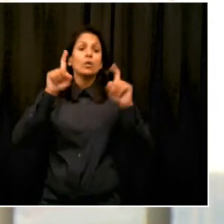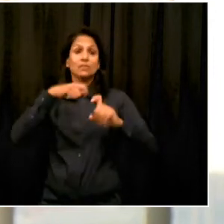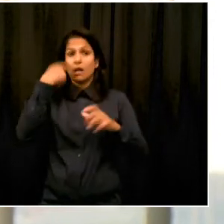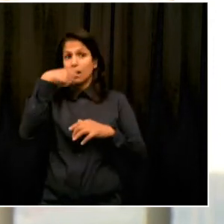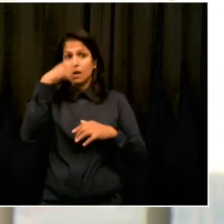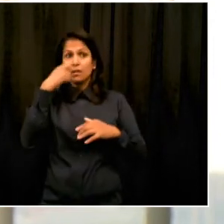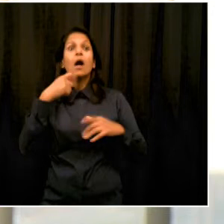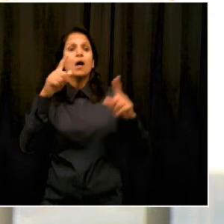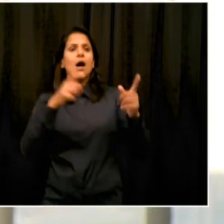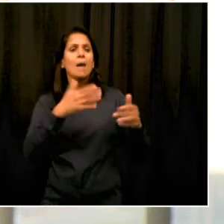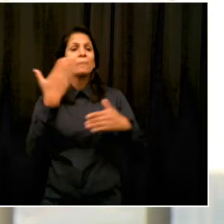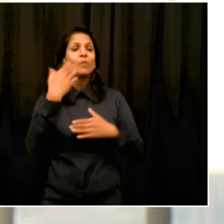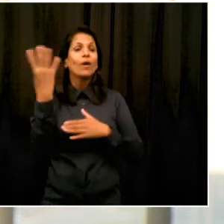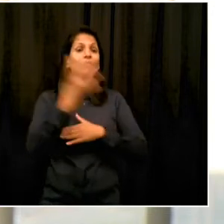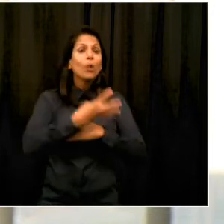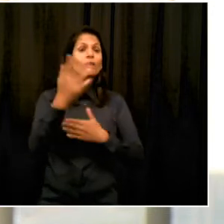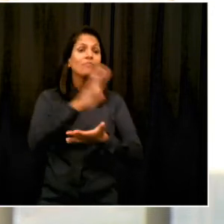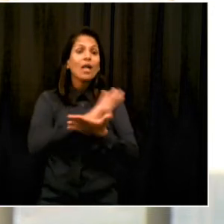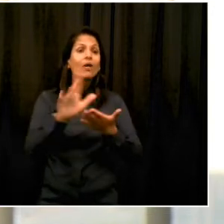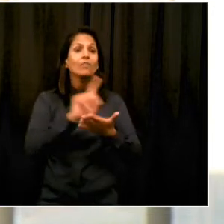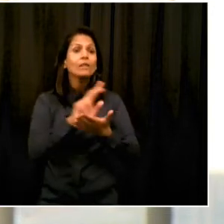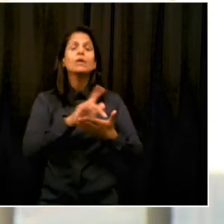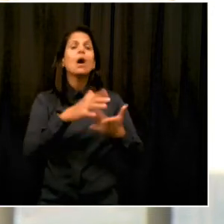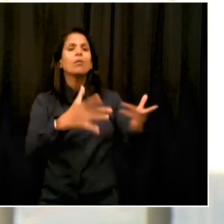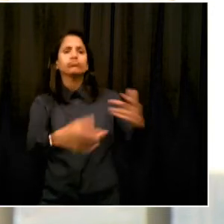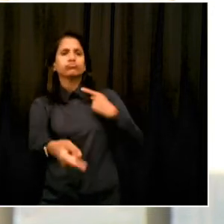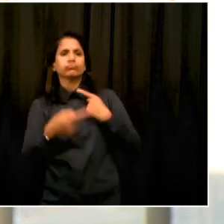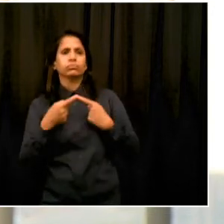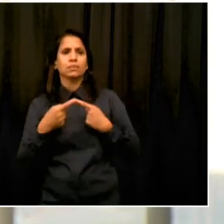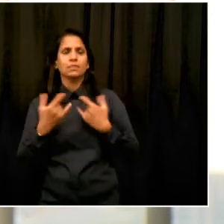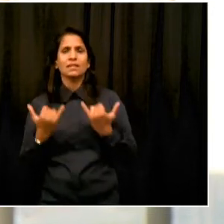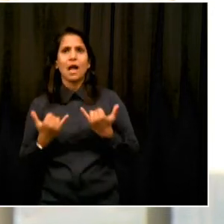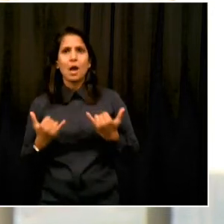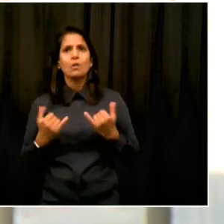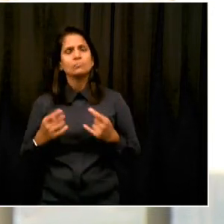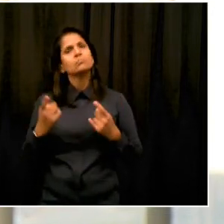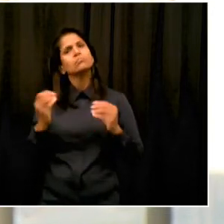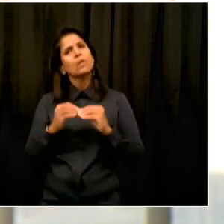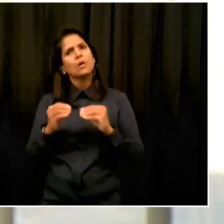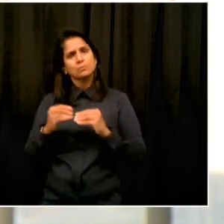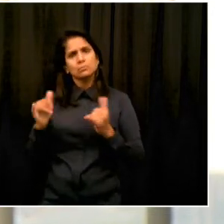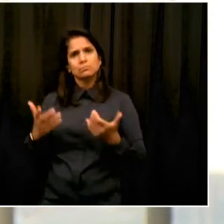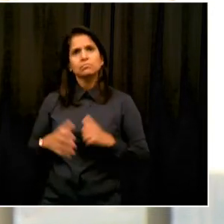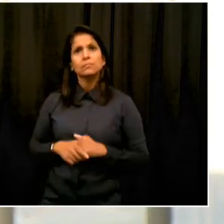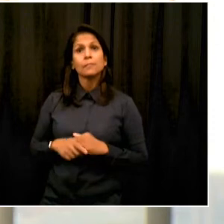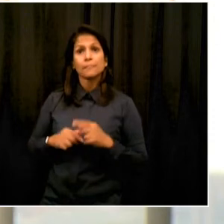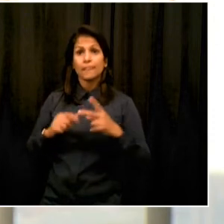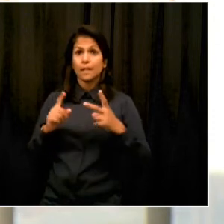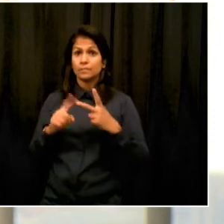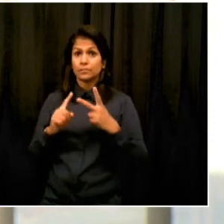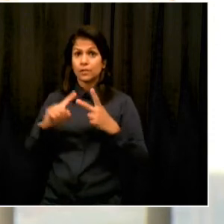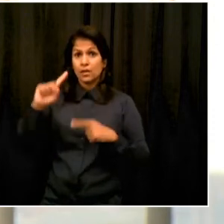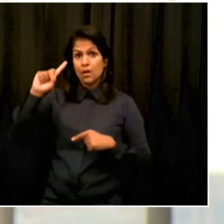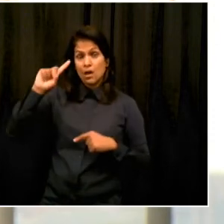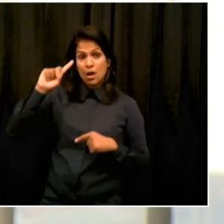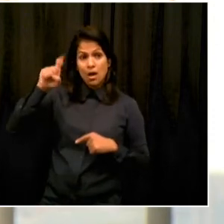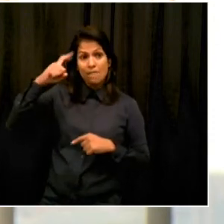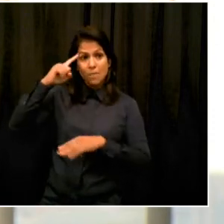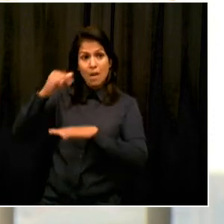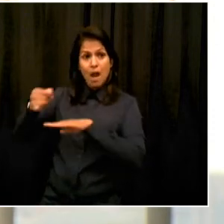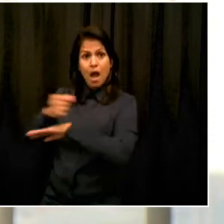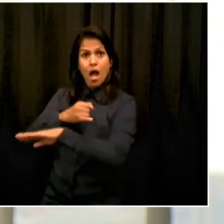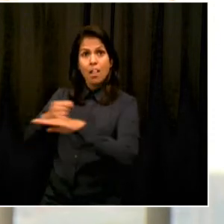say anything more about what this rebirth entails, what's going on at Governor's Island? Any specifics that you can provide us would be greatly appreciated. Okay, that's a little